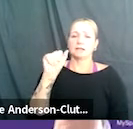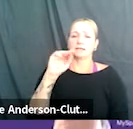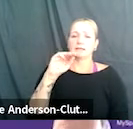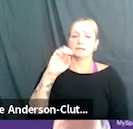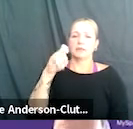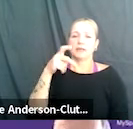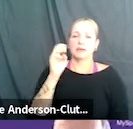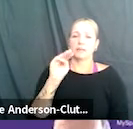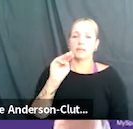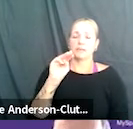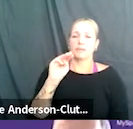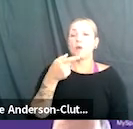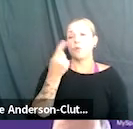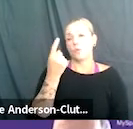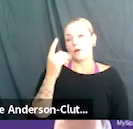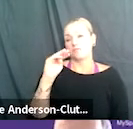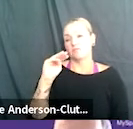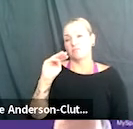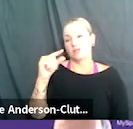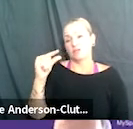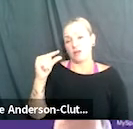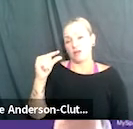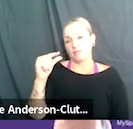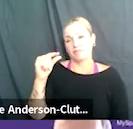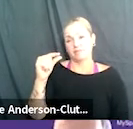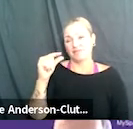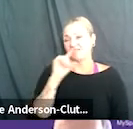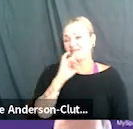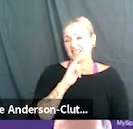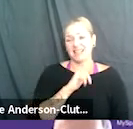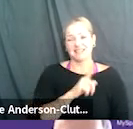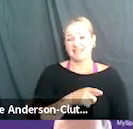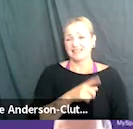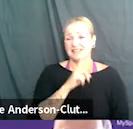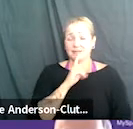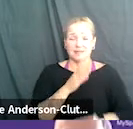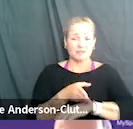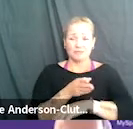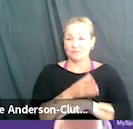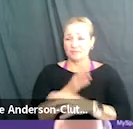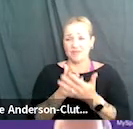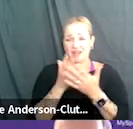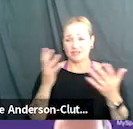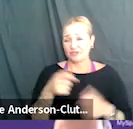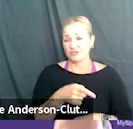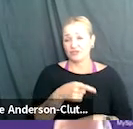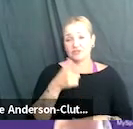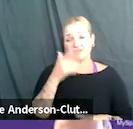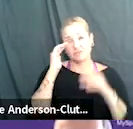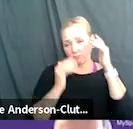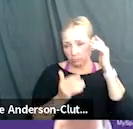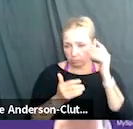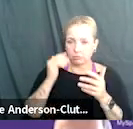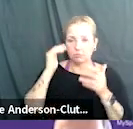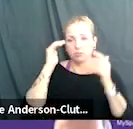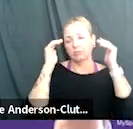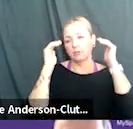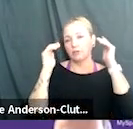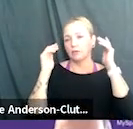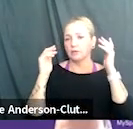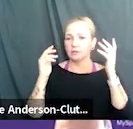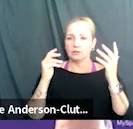functional improvement. So it was still a significant issue. And he was also quite sedated during the day. And so his parents reduced it to 1 milligram at bedtime